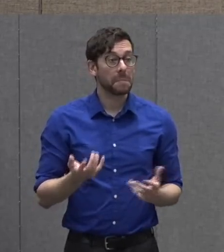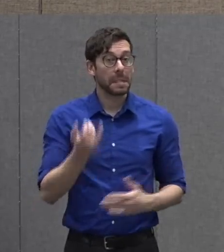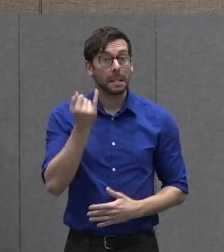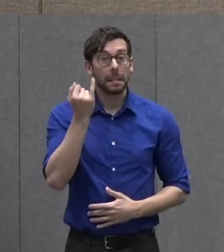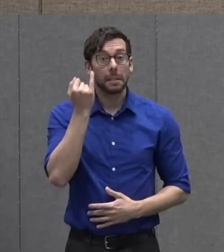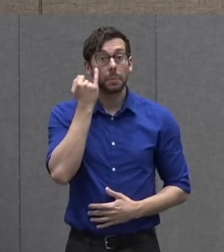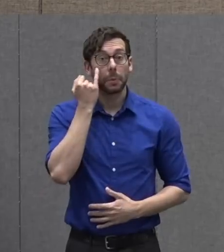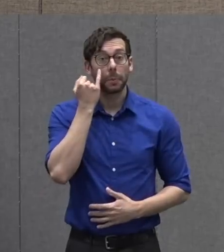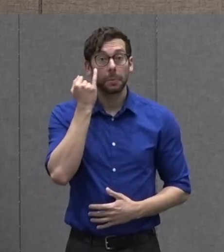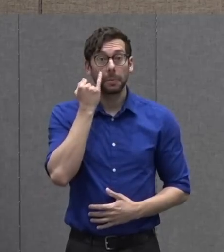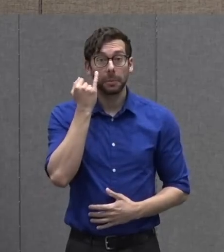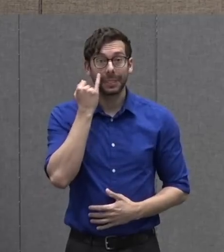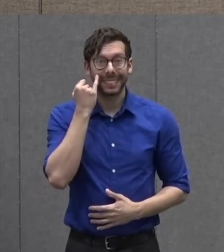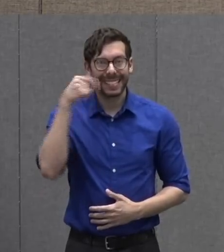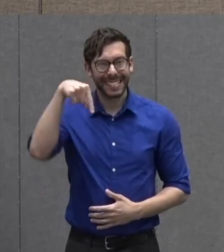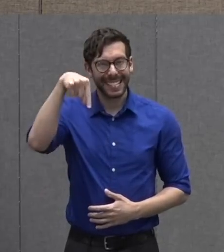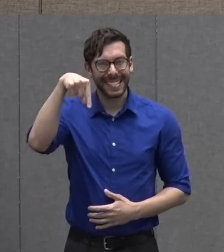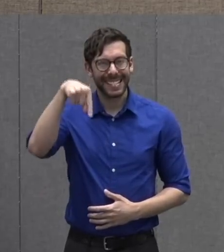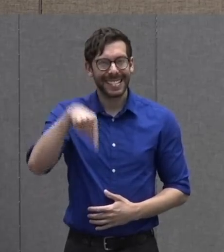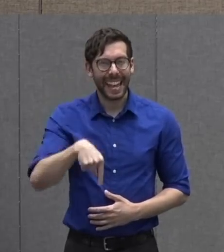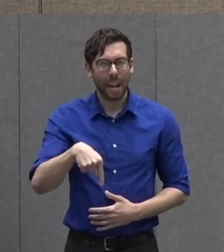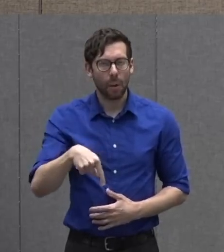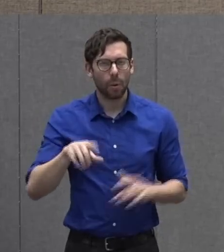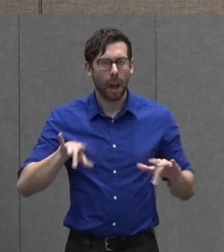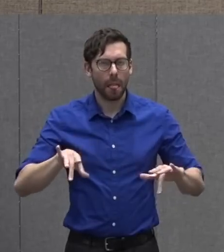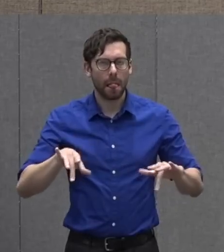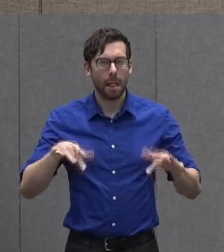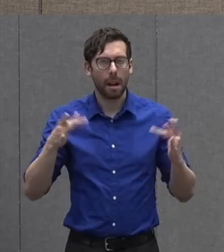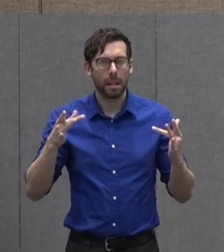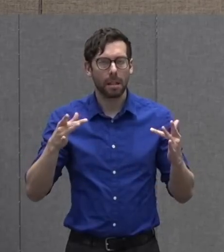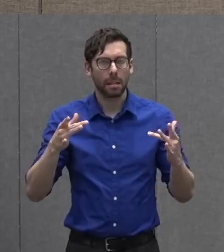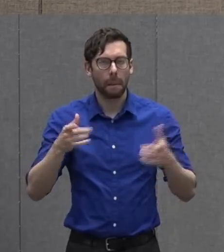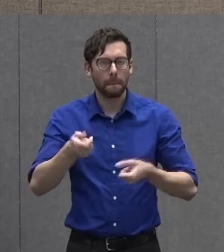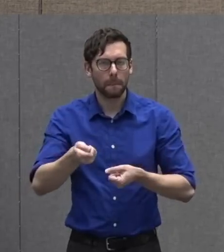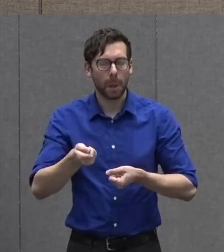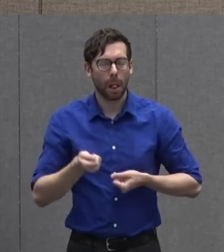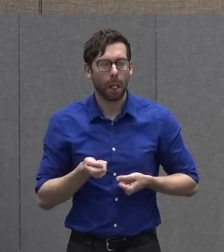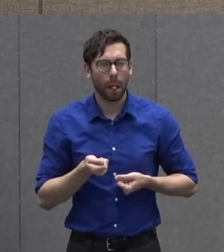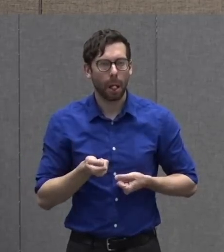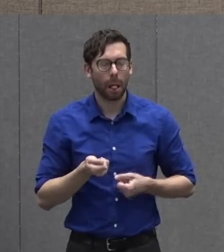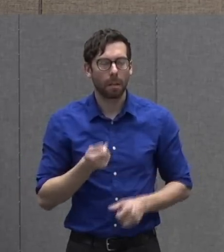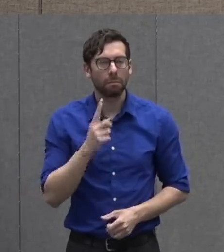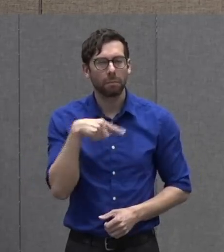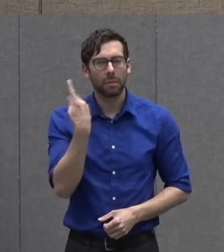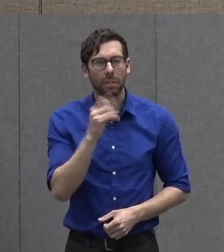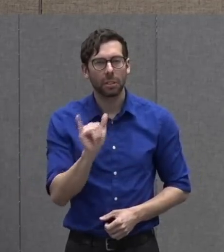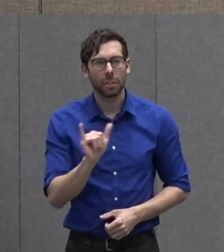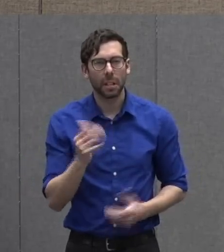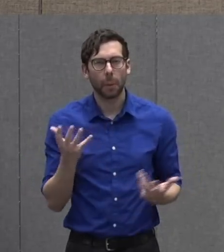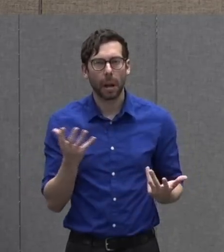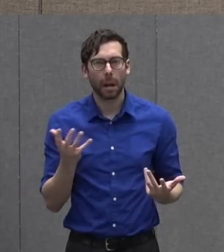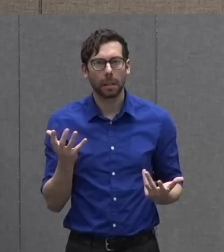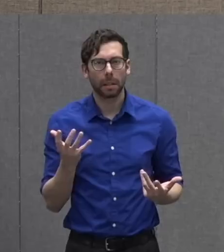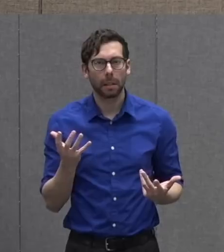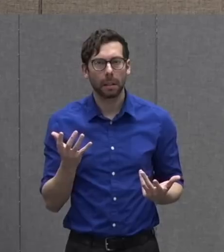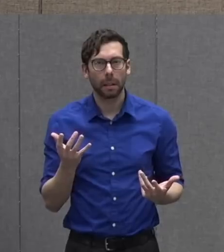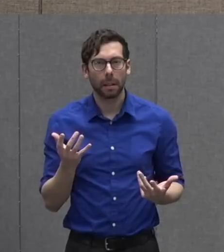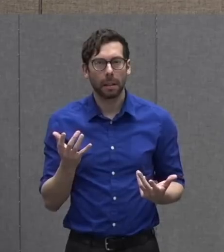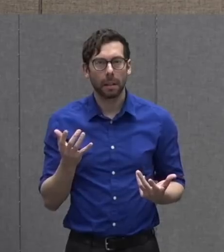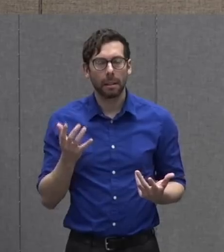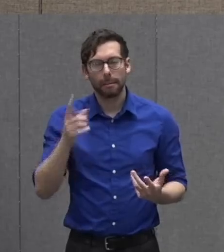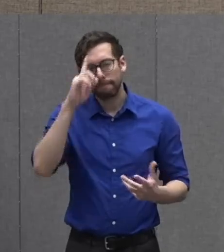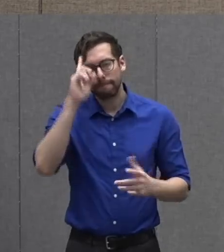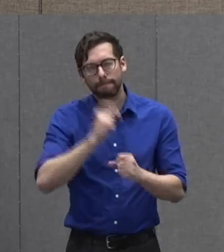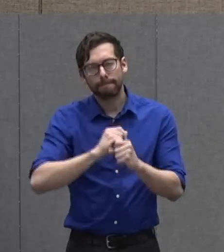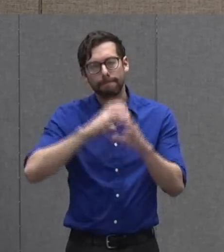pull down? Show me that. What would a soft pull down look like? I have a piece of rope,